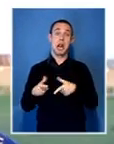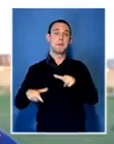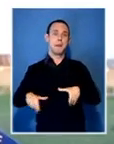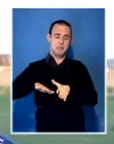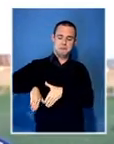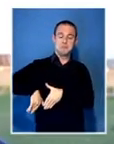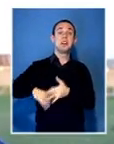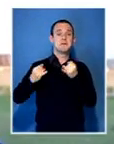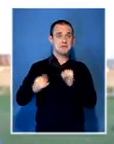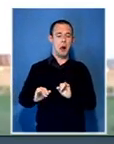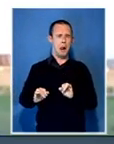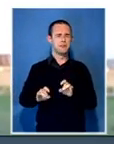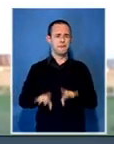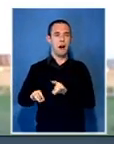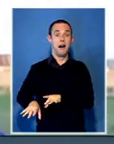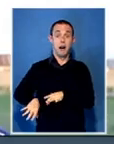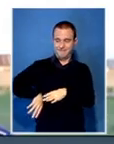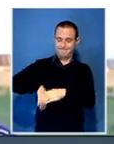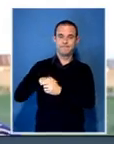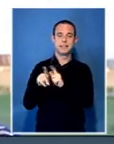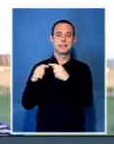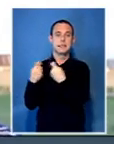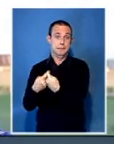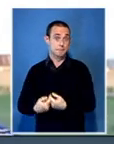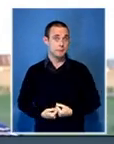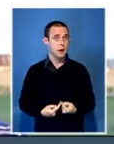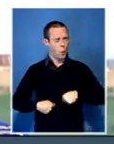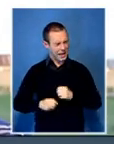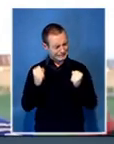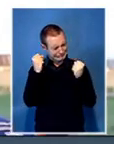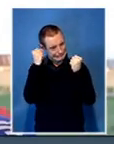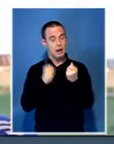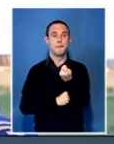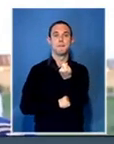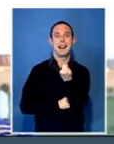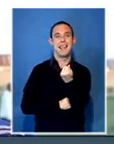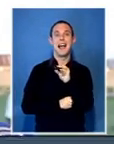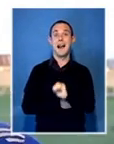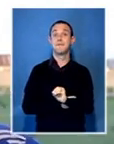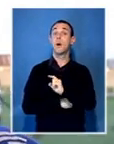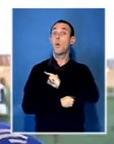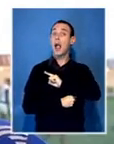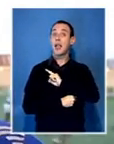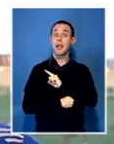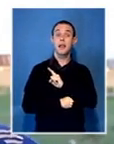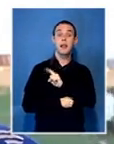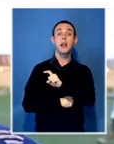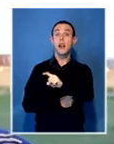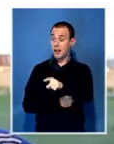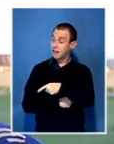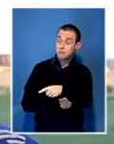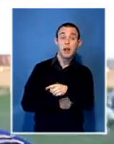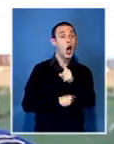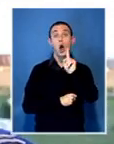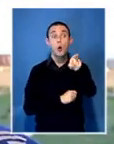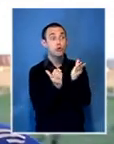community. The biggest challenge is the money. Yeah, we're suffering with the money because some of the boys here, our guys, they don't go to school,